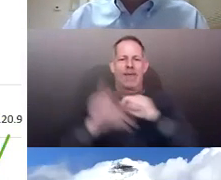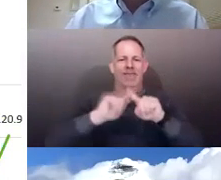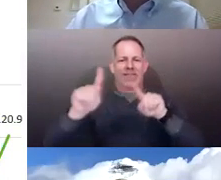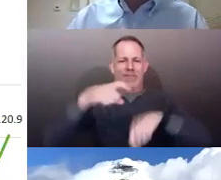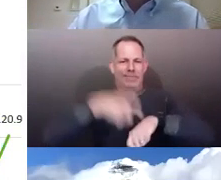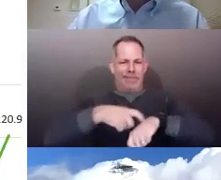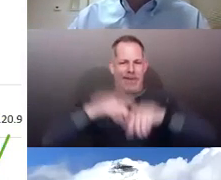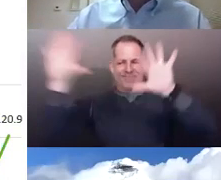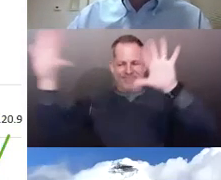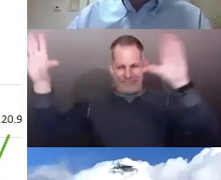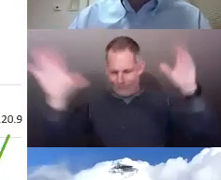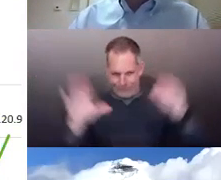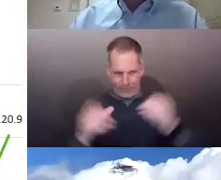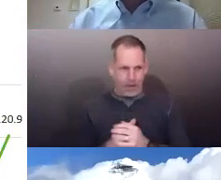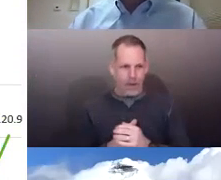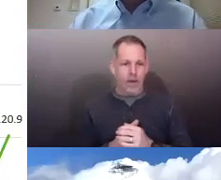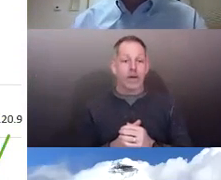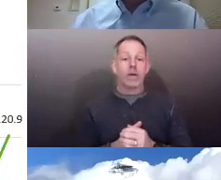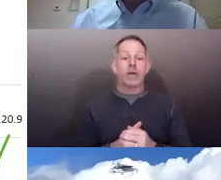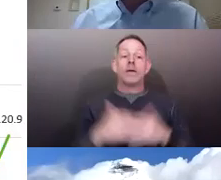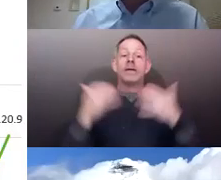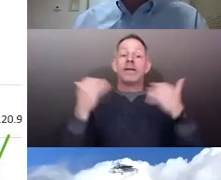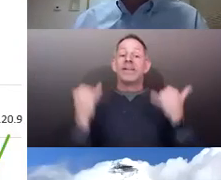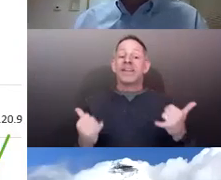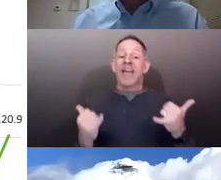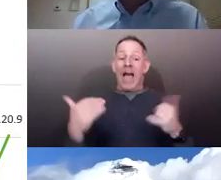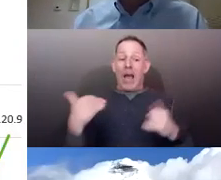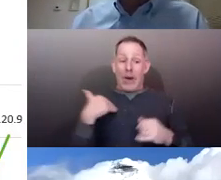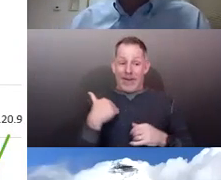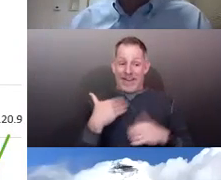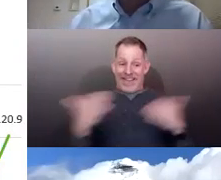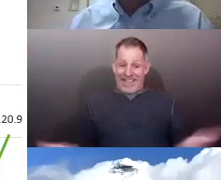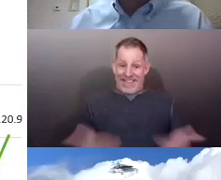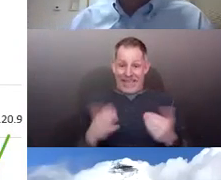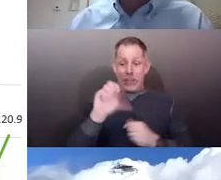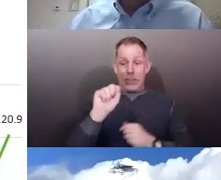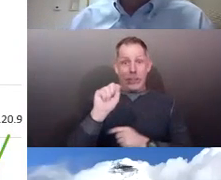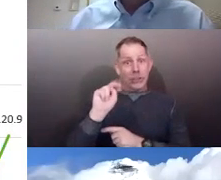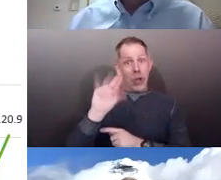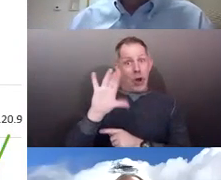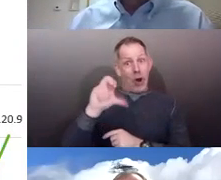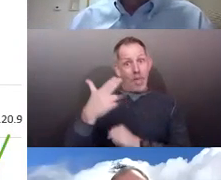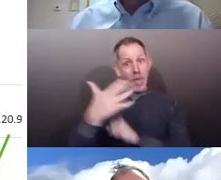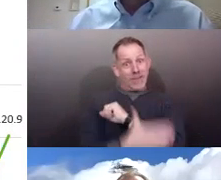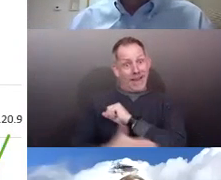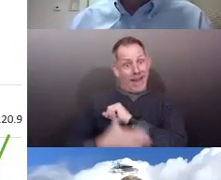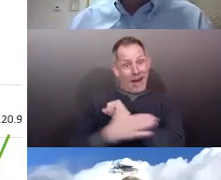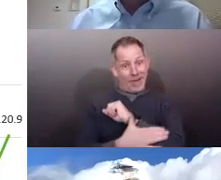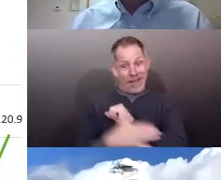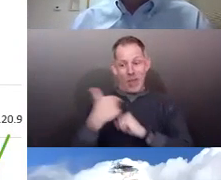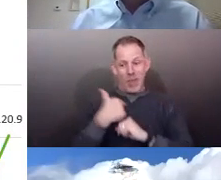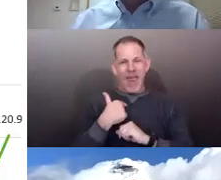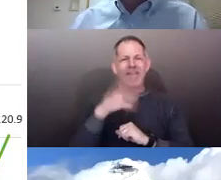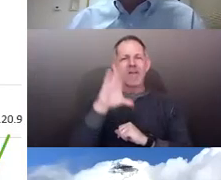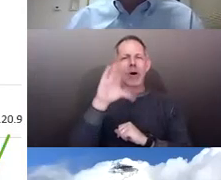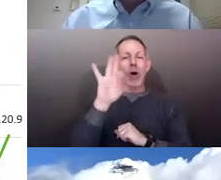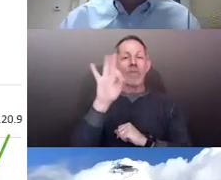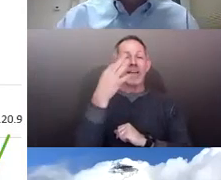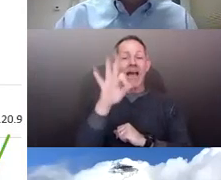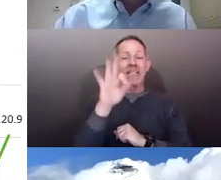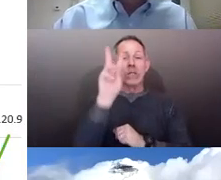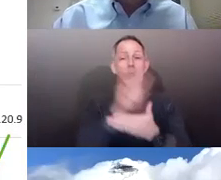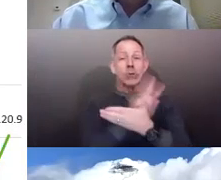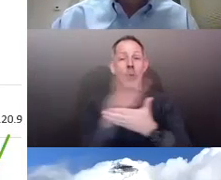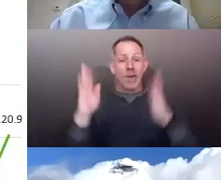slide, please. All right, so this is the talk of the hour. This figure, which I think most or all of you have